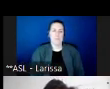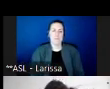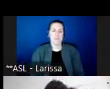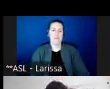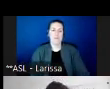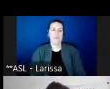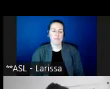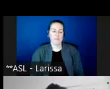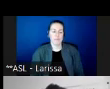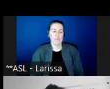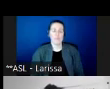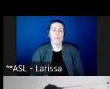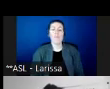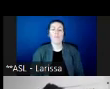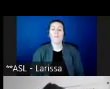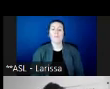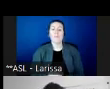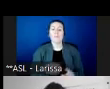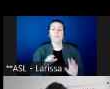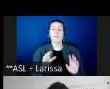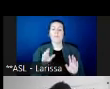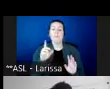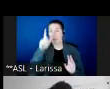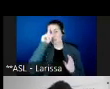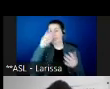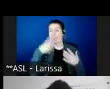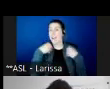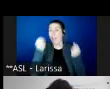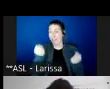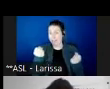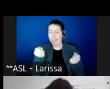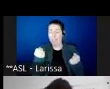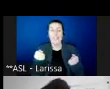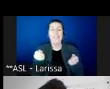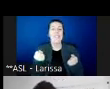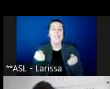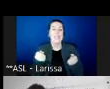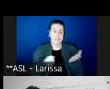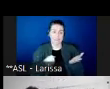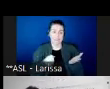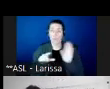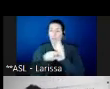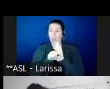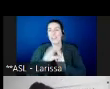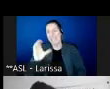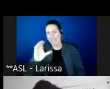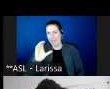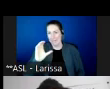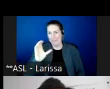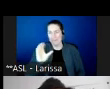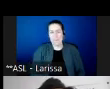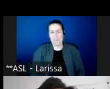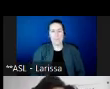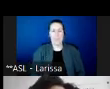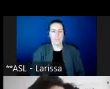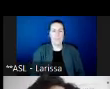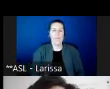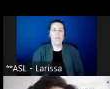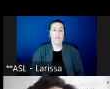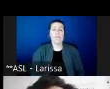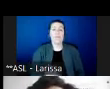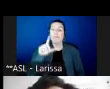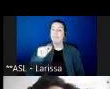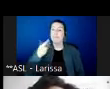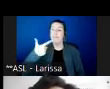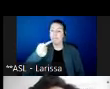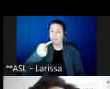And I'm going to end it here on mental health care, which was graded C, as you can see here. So in 2021, the